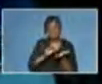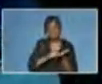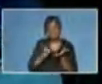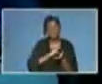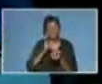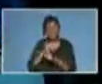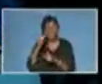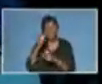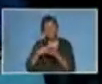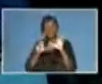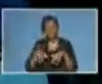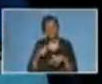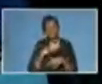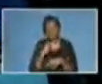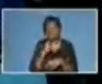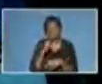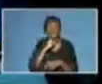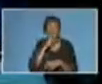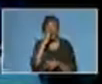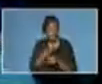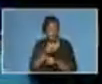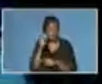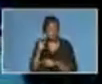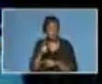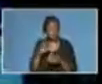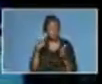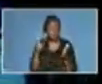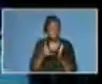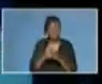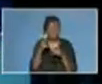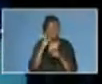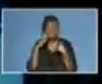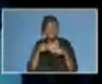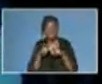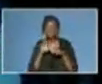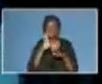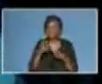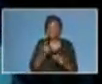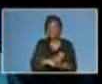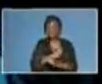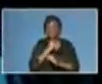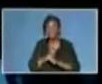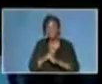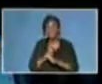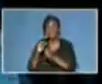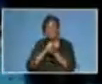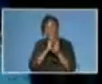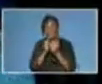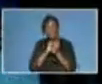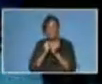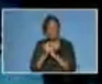It's me. I won. What can I say, guys? I promise you it was going to be a fierce competition. Listen.